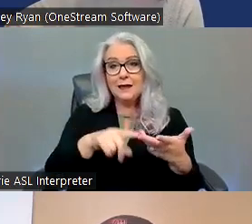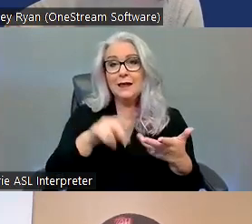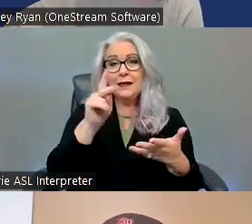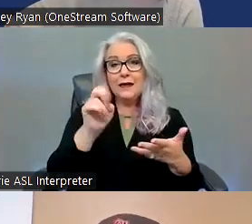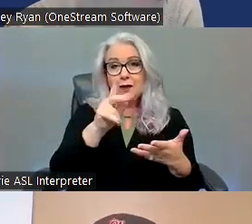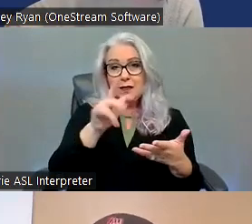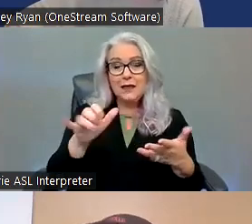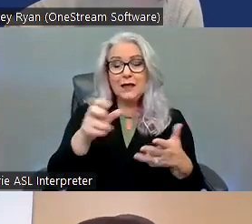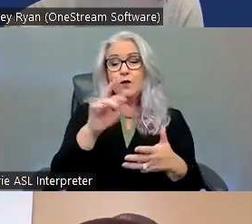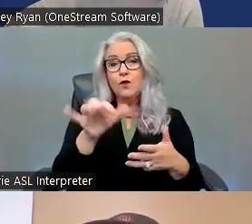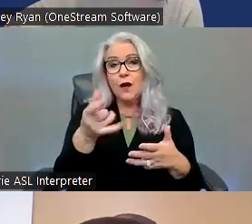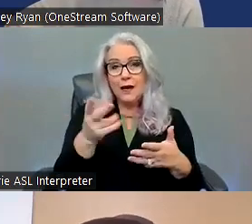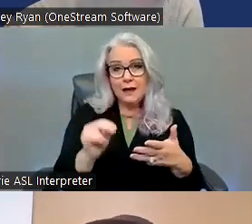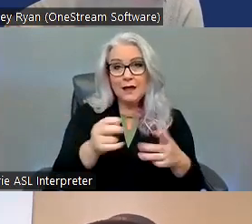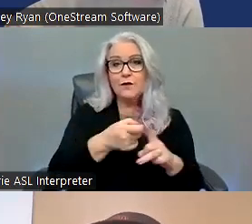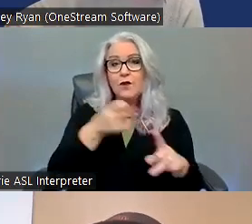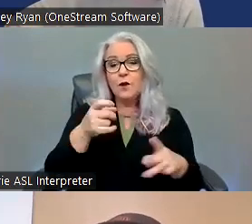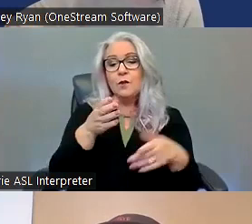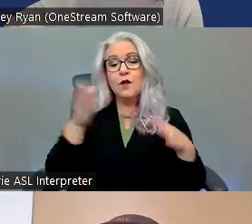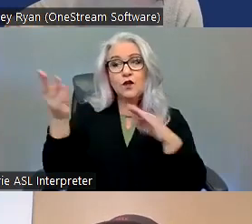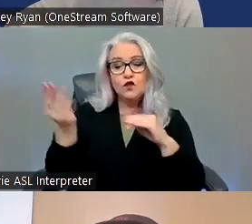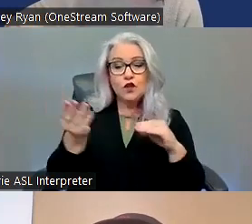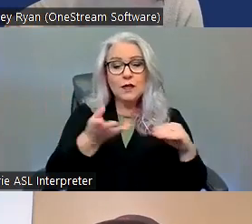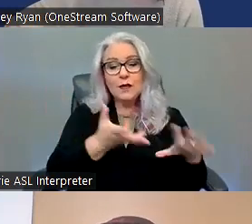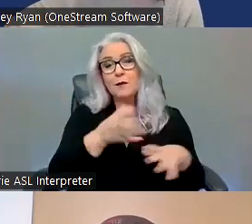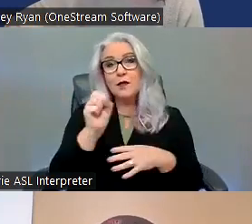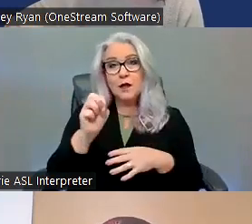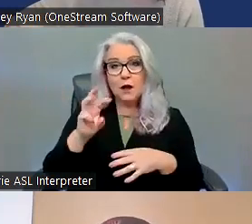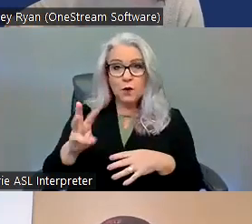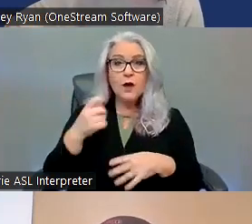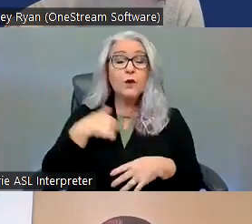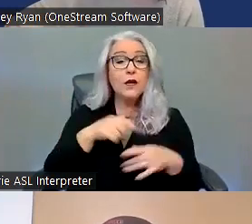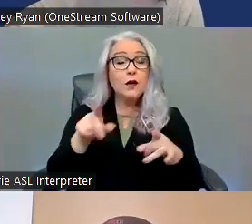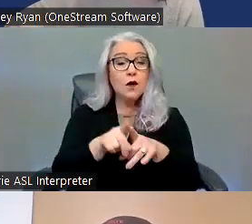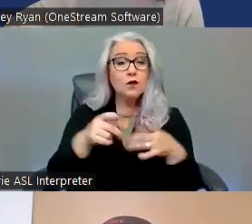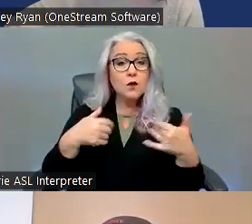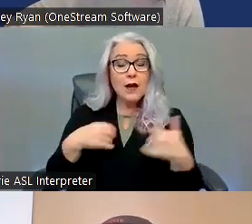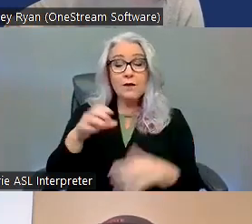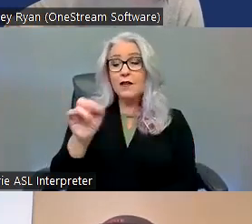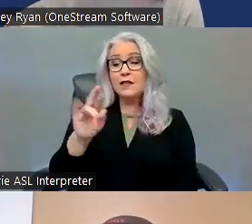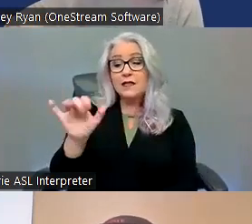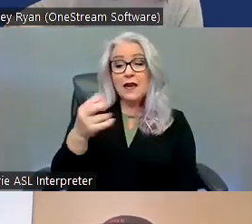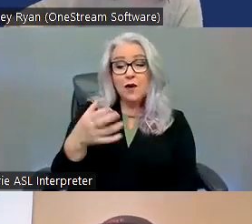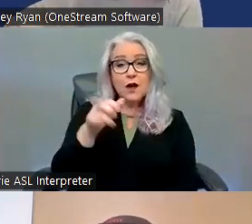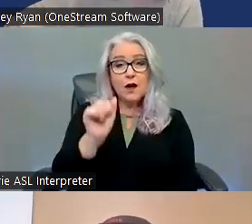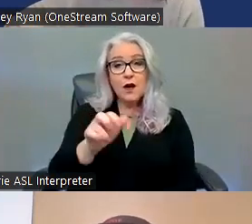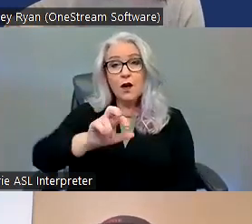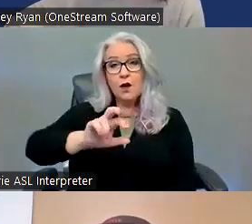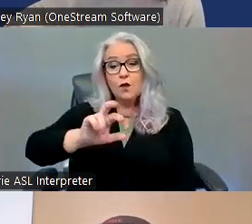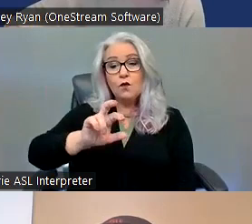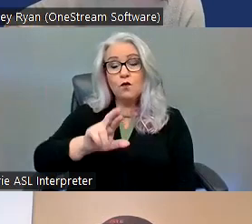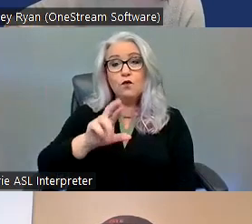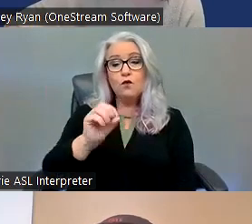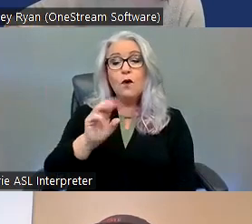another OneStream Software representative with us. Her name is Sarah Arabo, but she will join a little bit later